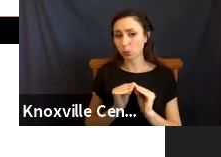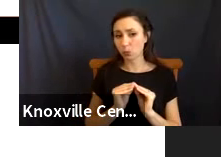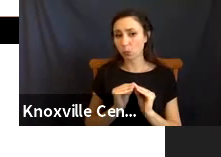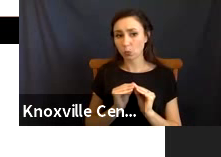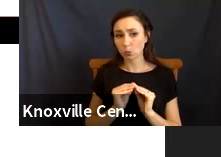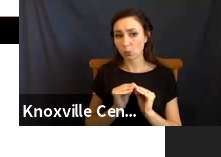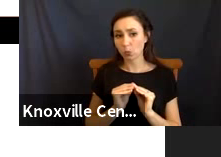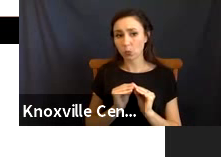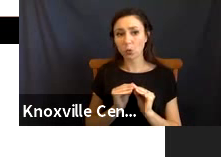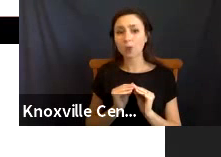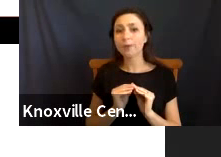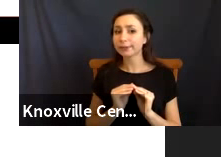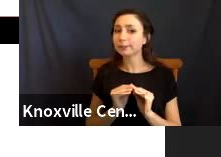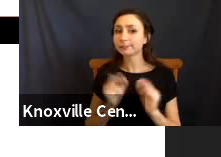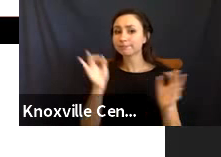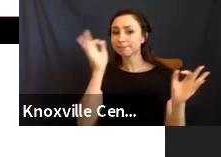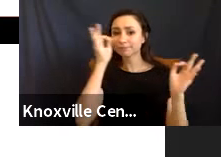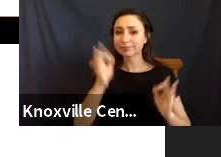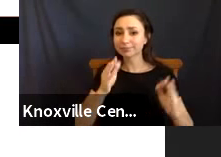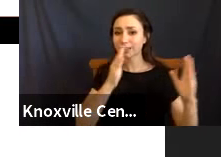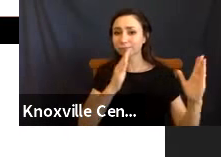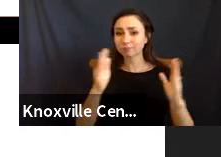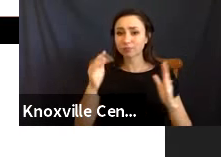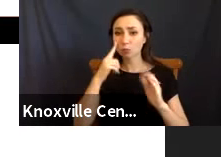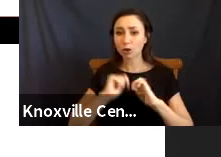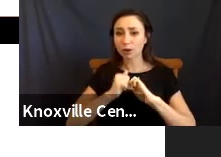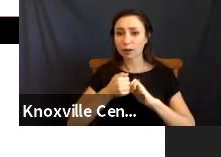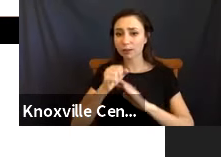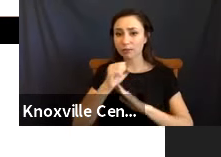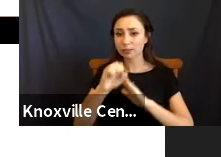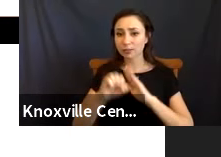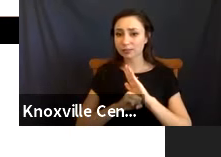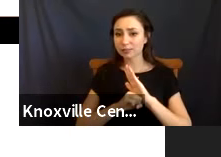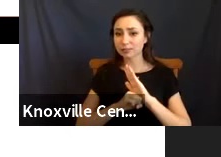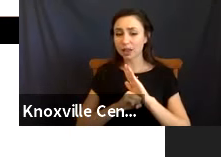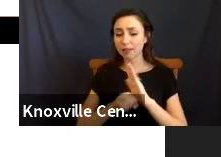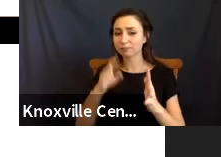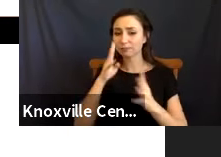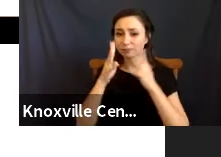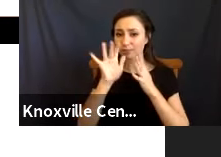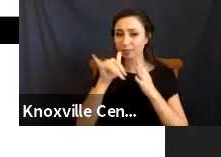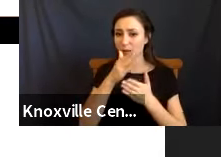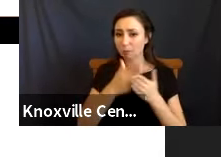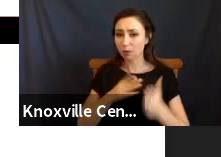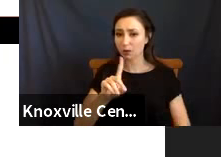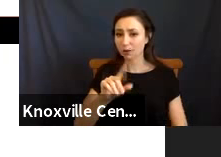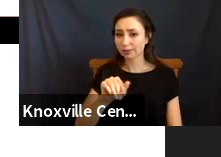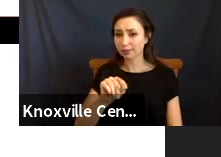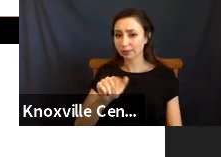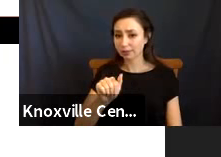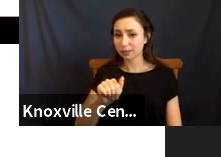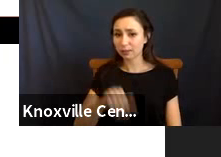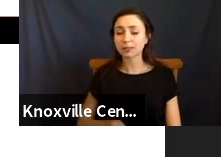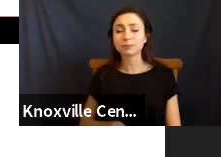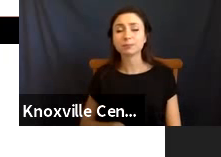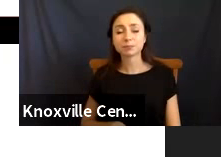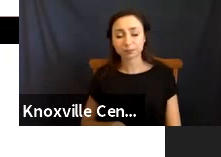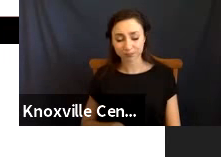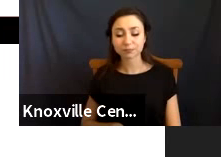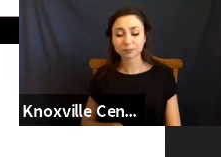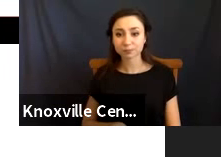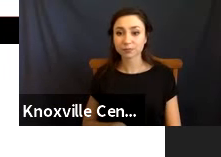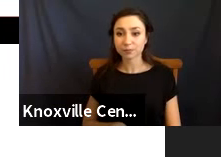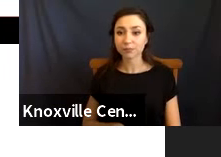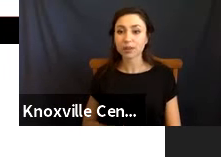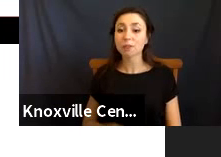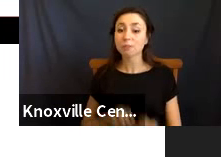parameters for how the state populates that version or that portion of the data. So, but we can talk